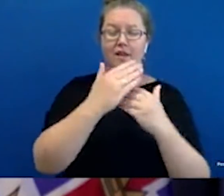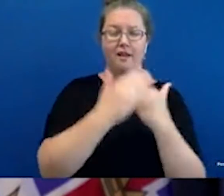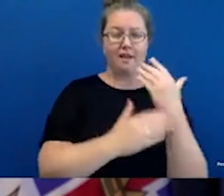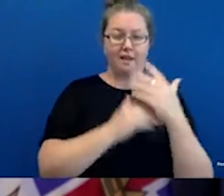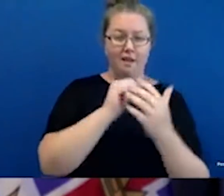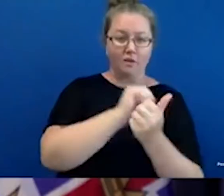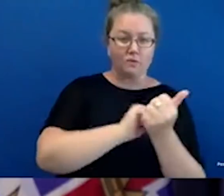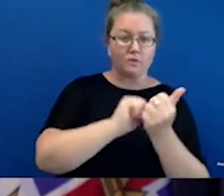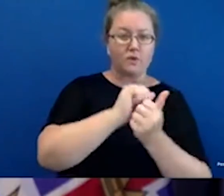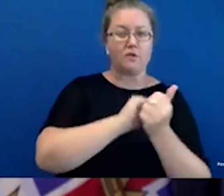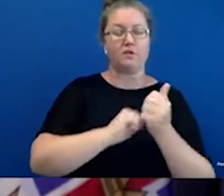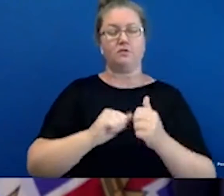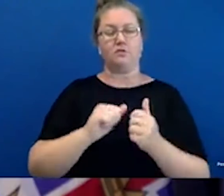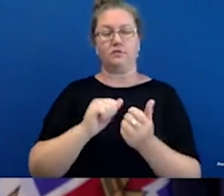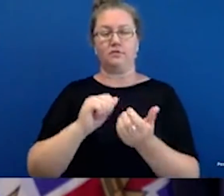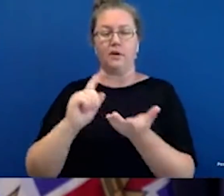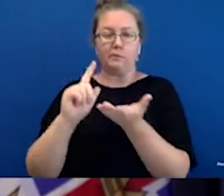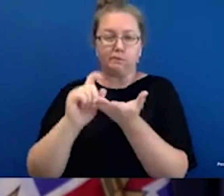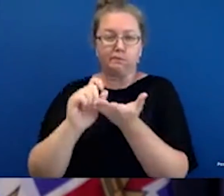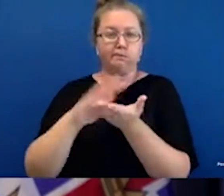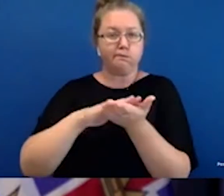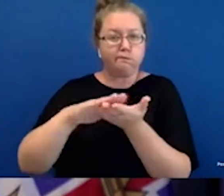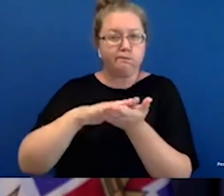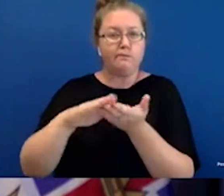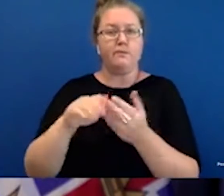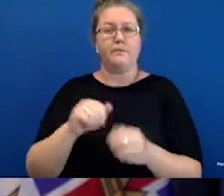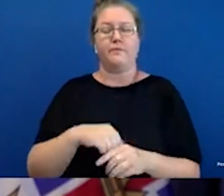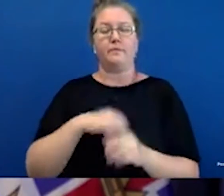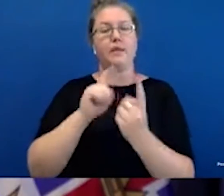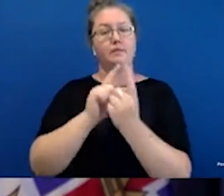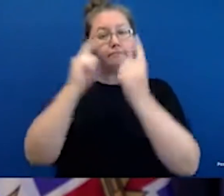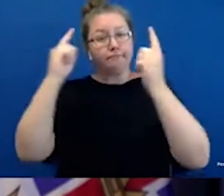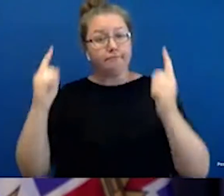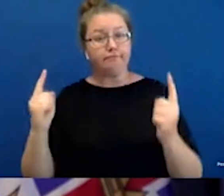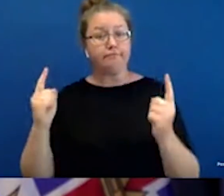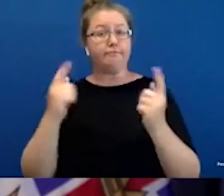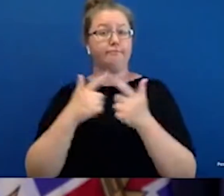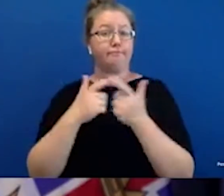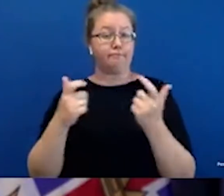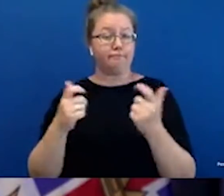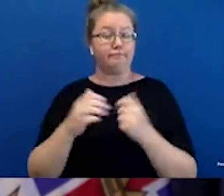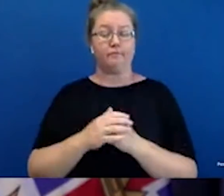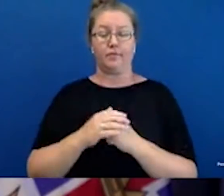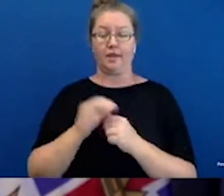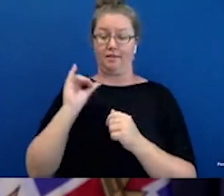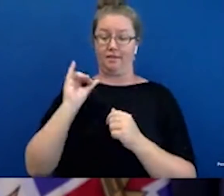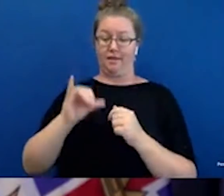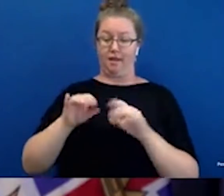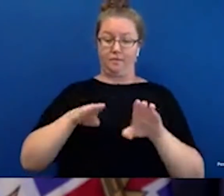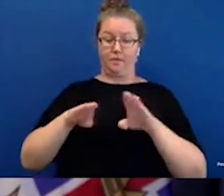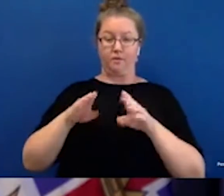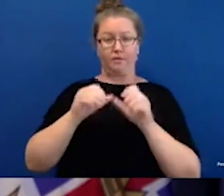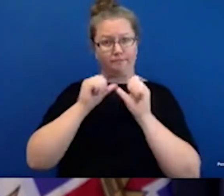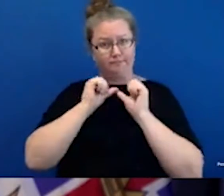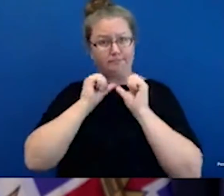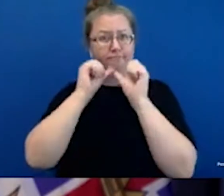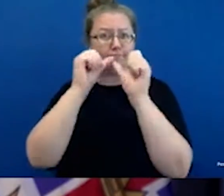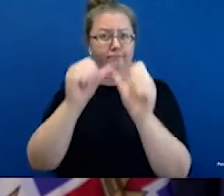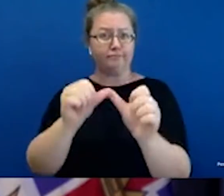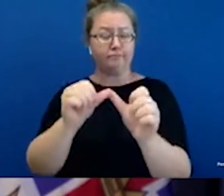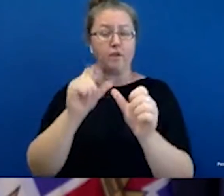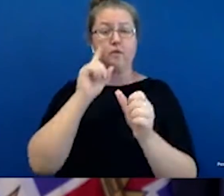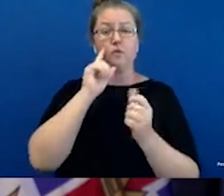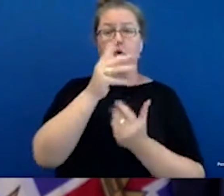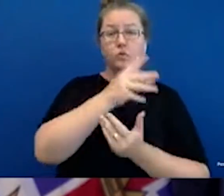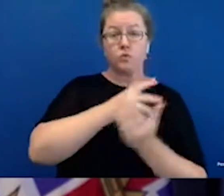safe. It's also about keeping those important activities that are safe going as well. It's equally important for